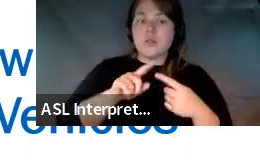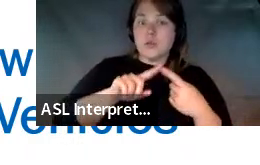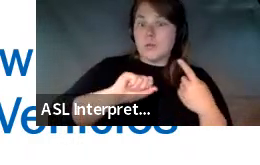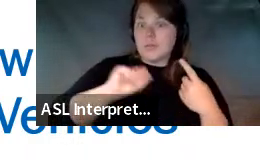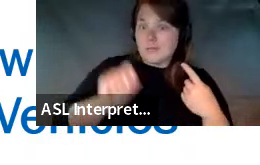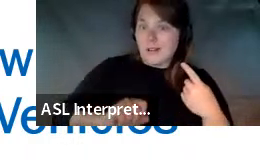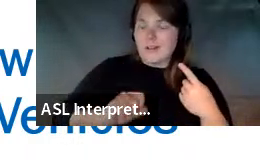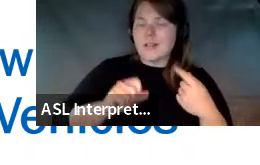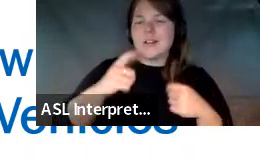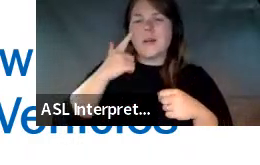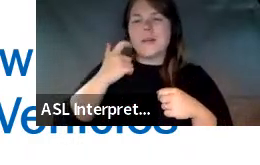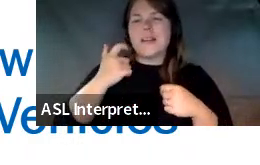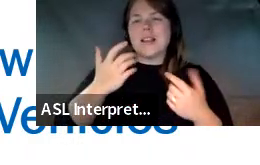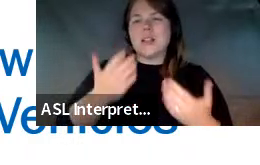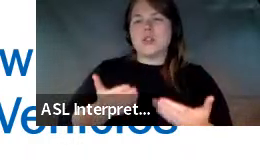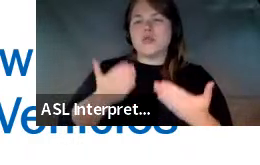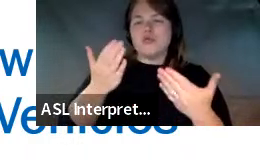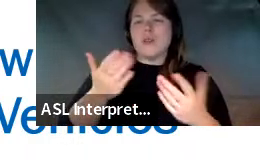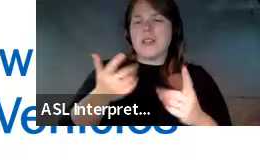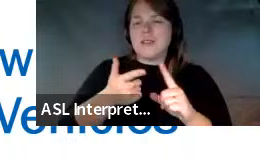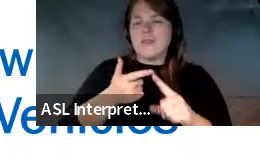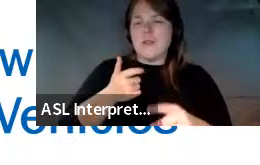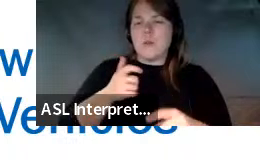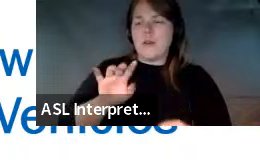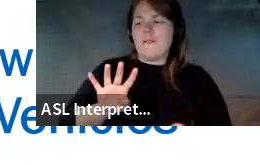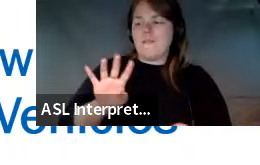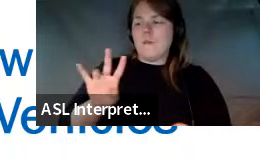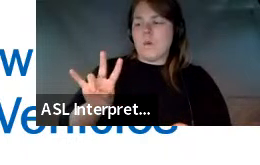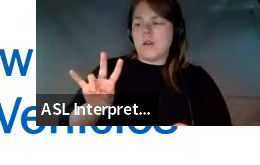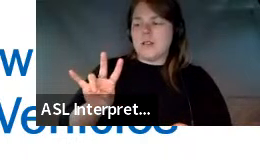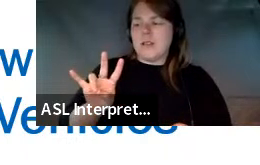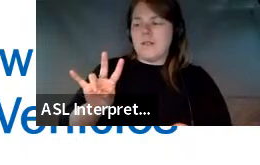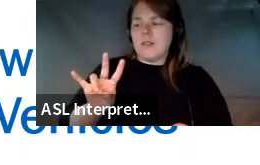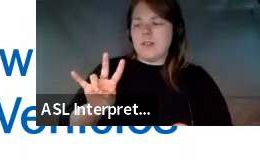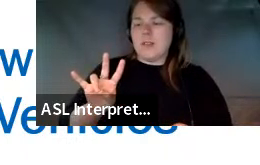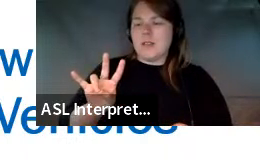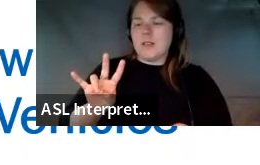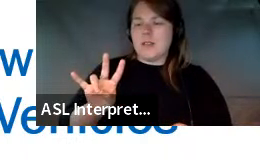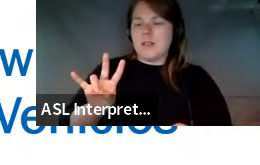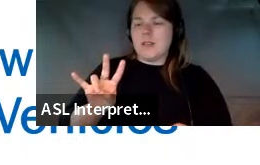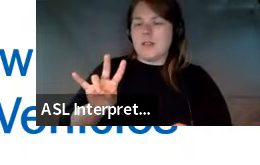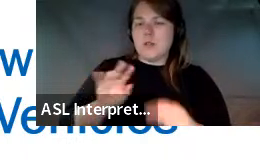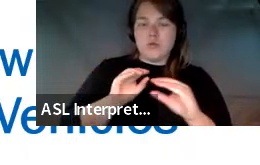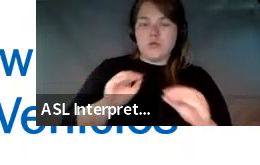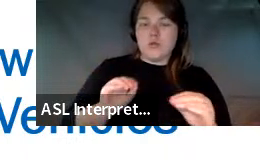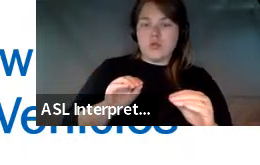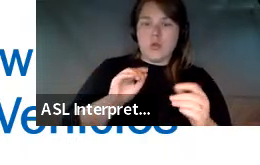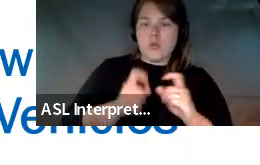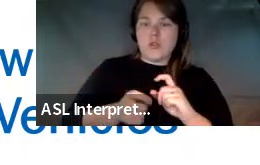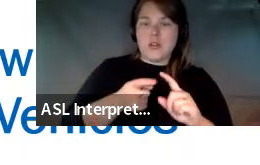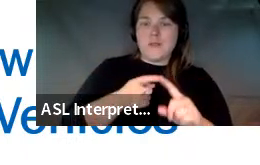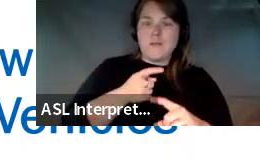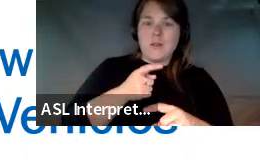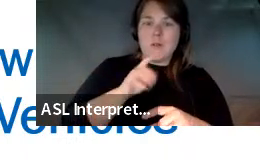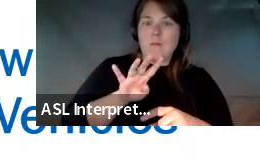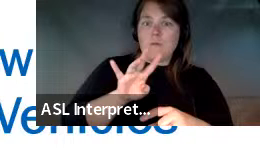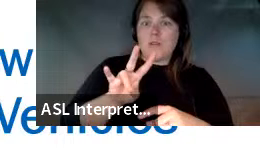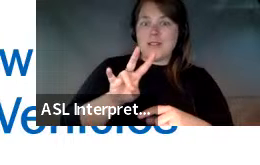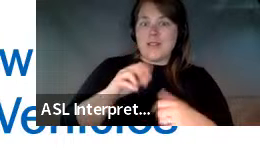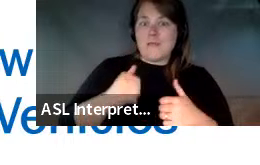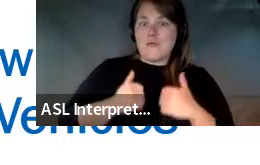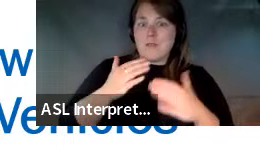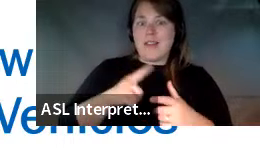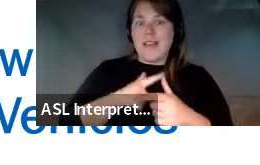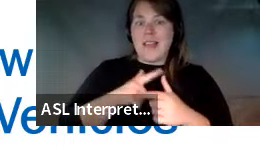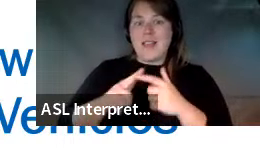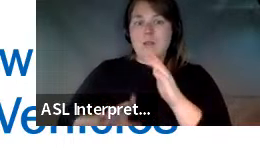it ranged from 47 no change from 40 to 7 residents, and went up to 140